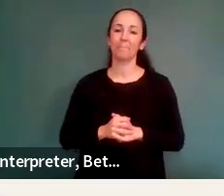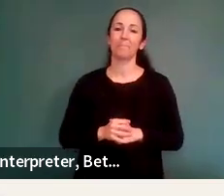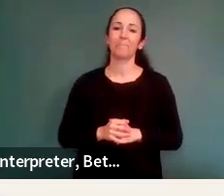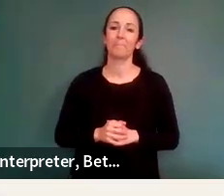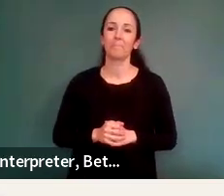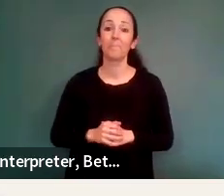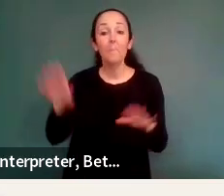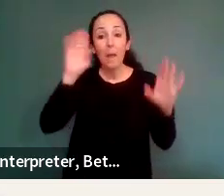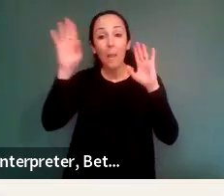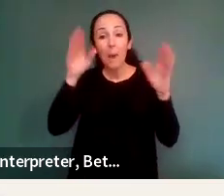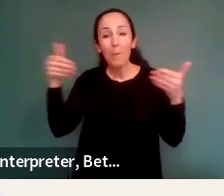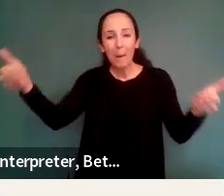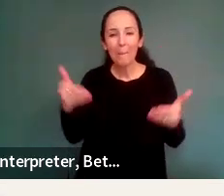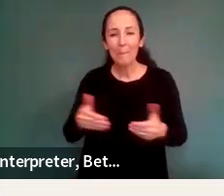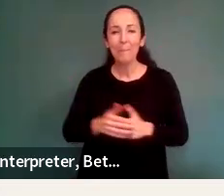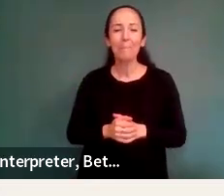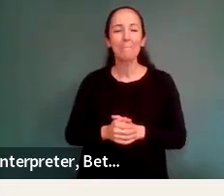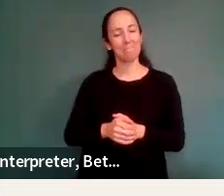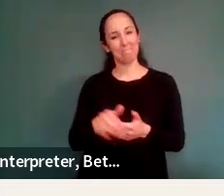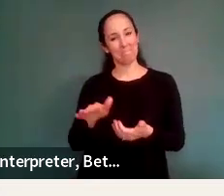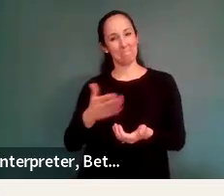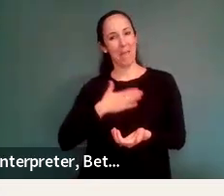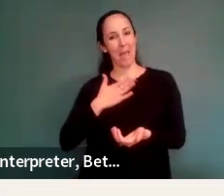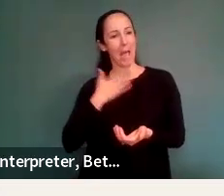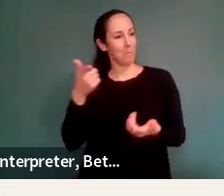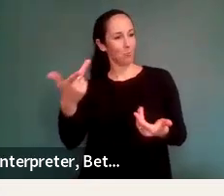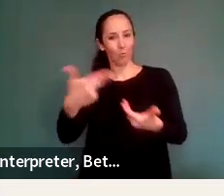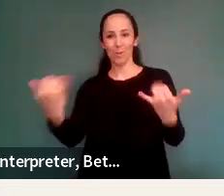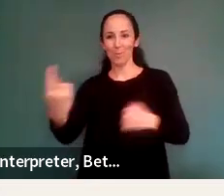Hello and welcome everyone. So glad that you made this a part of your day.